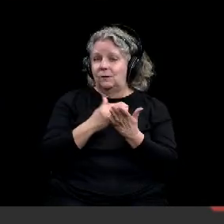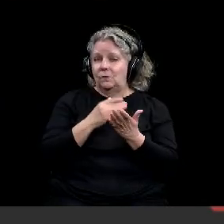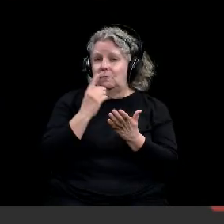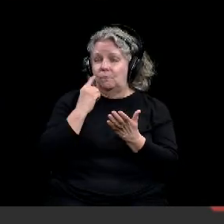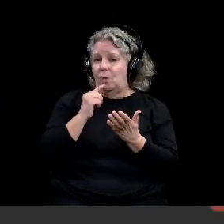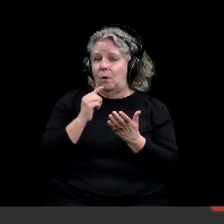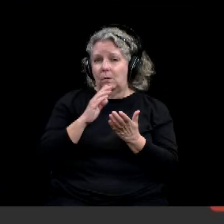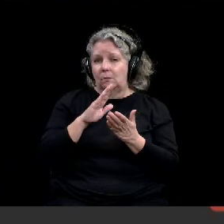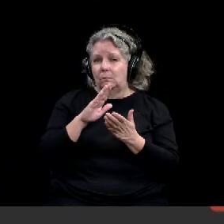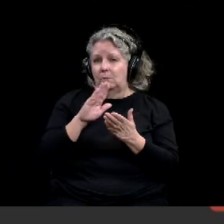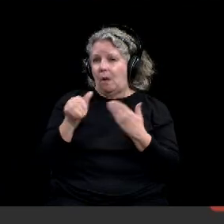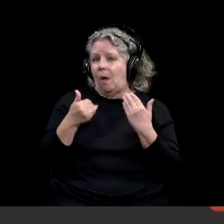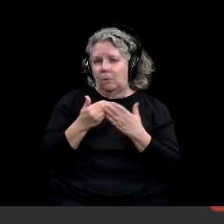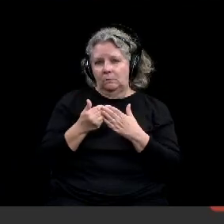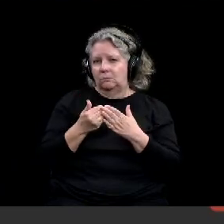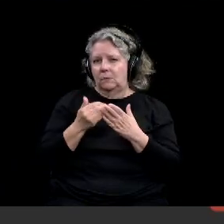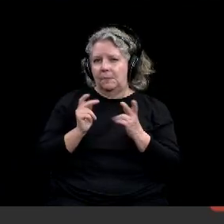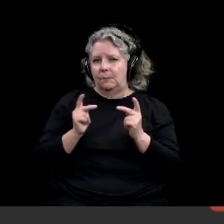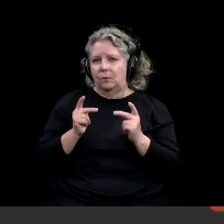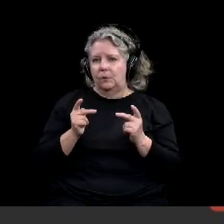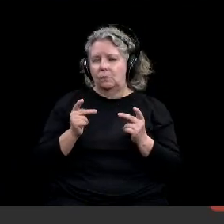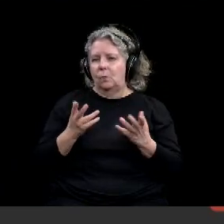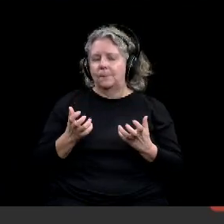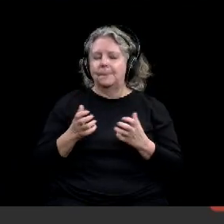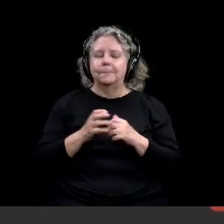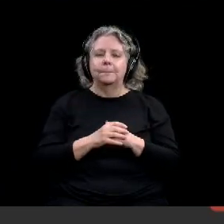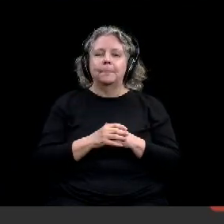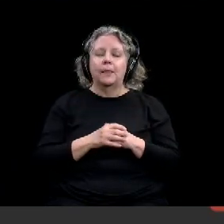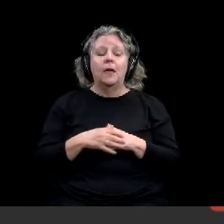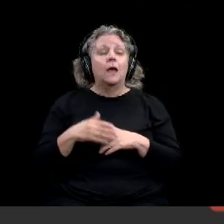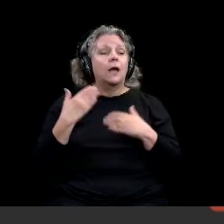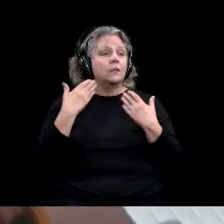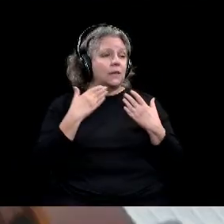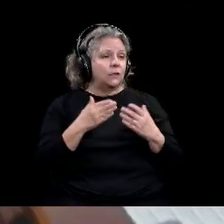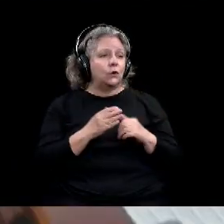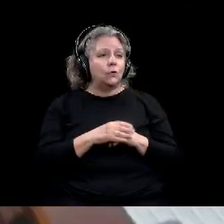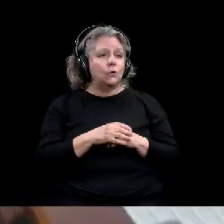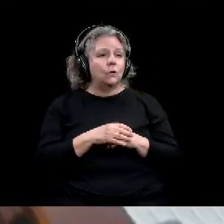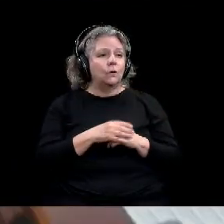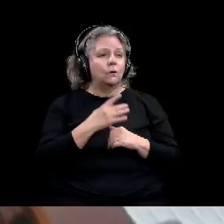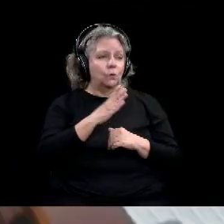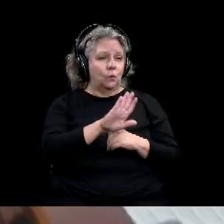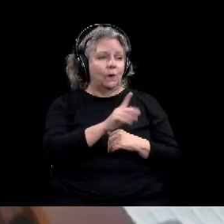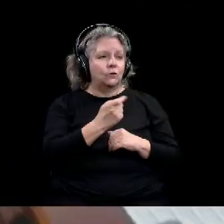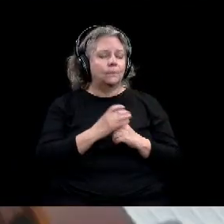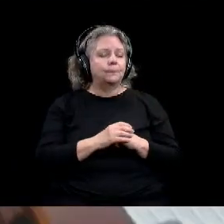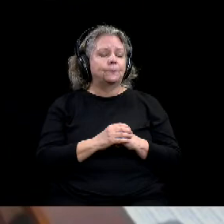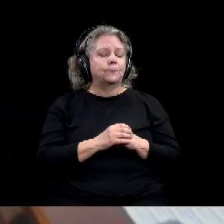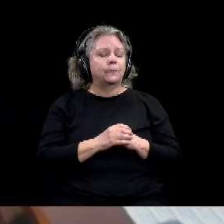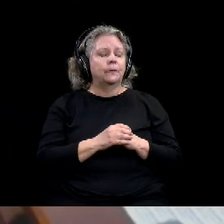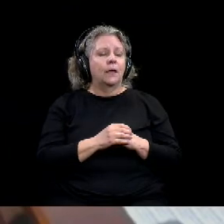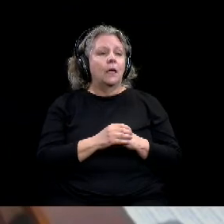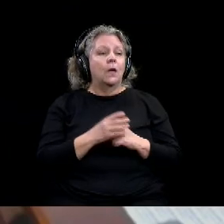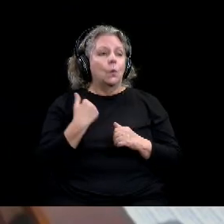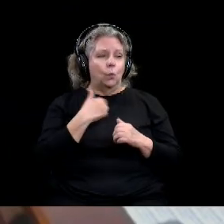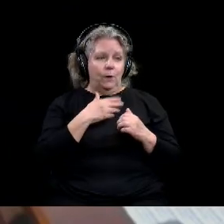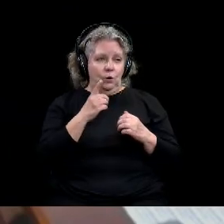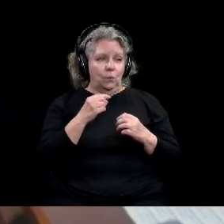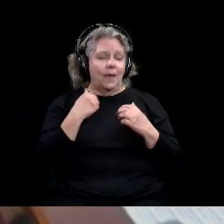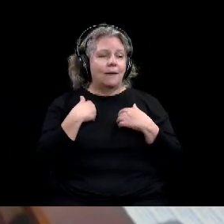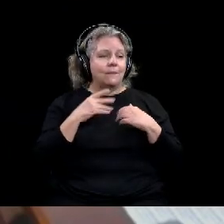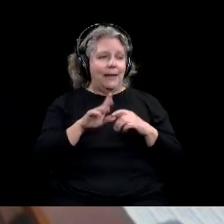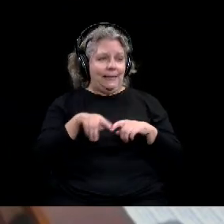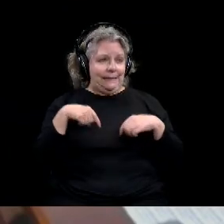Yeah, thank you for the question. And I will tell you that we do have a team of folks working on vaccinations, and we work